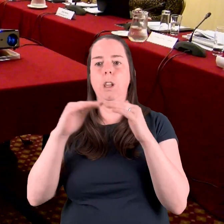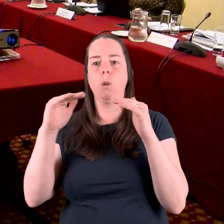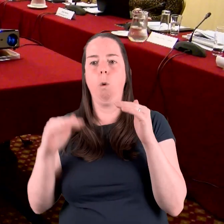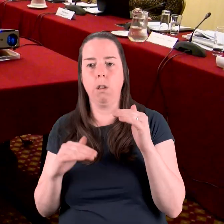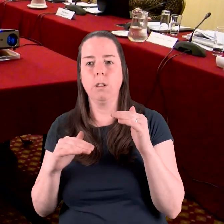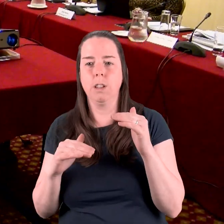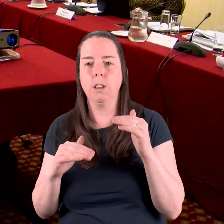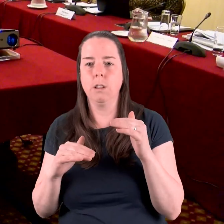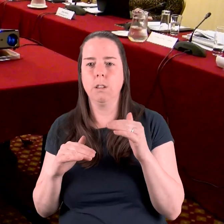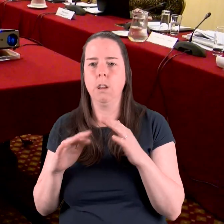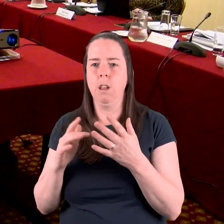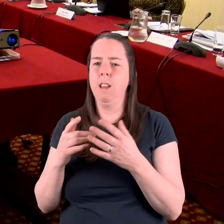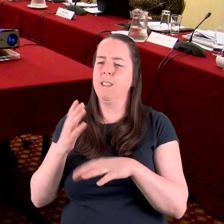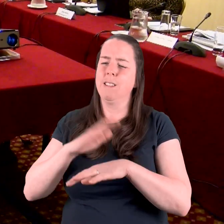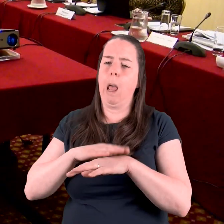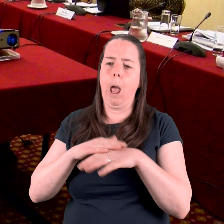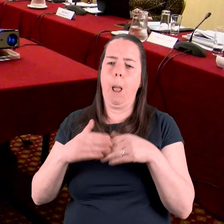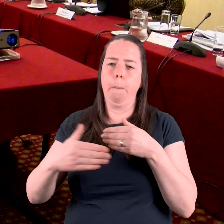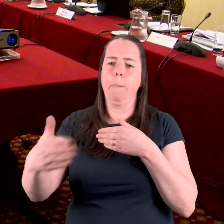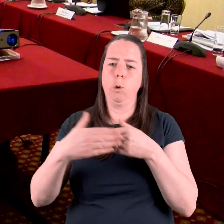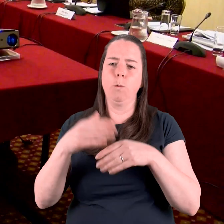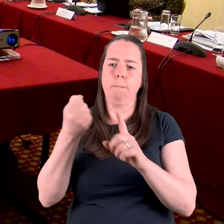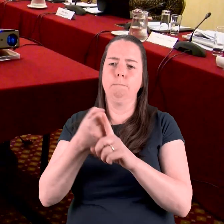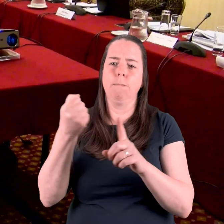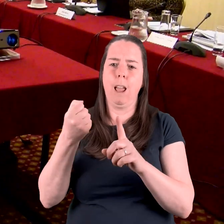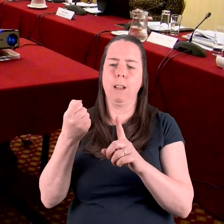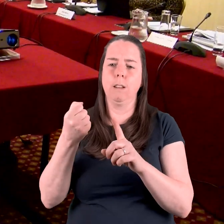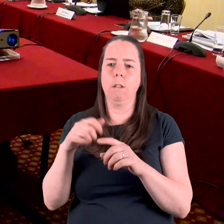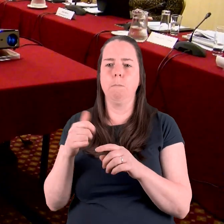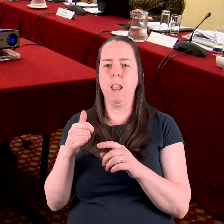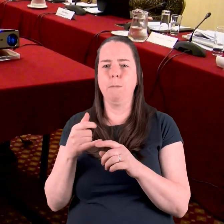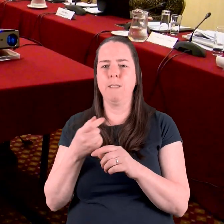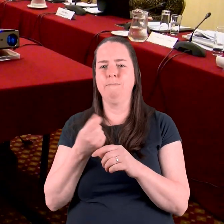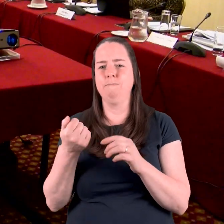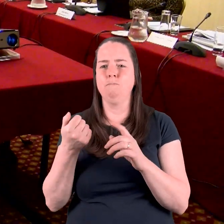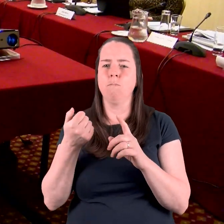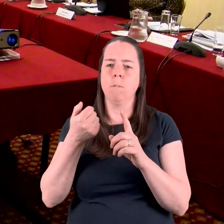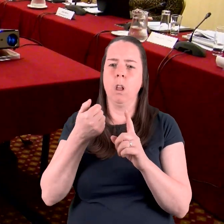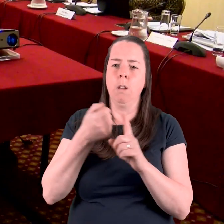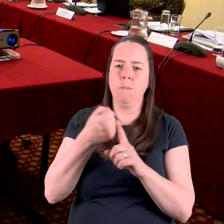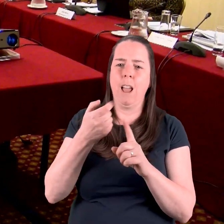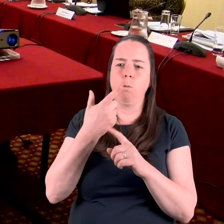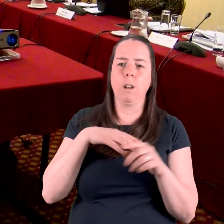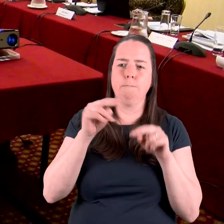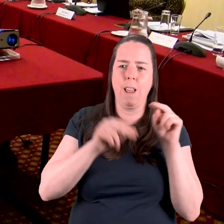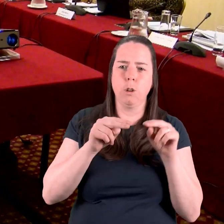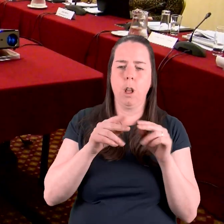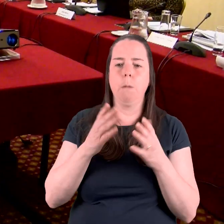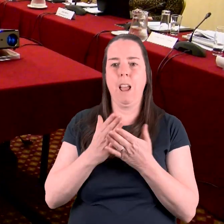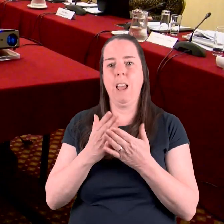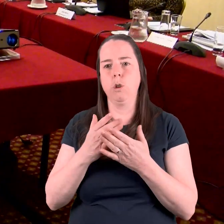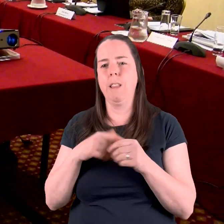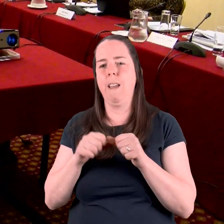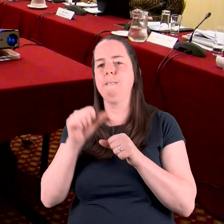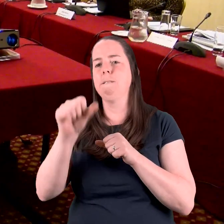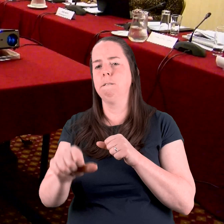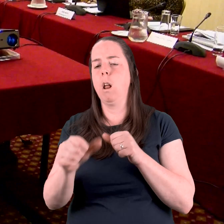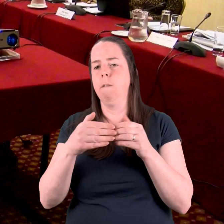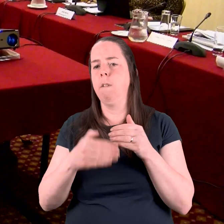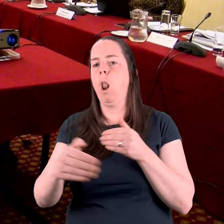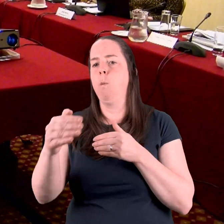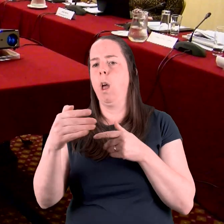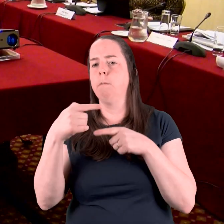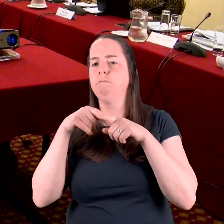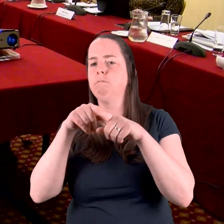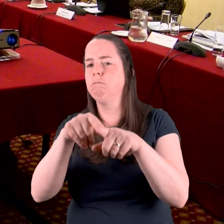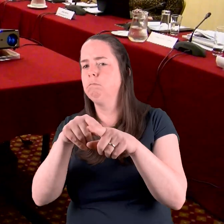projects. For health inequalities, it takes time to get the impact. It might be proxy impacts that we want to sort of like measure, but actually we will then